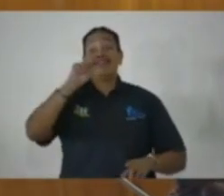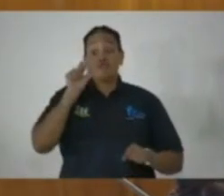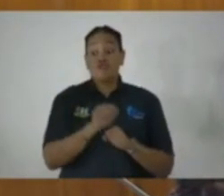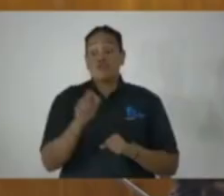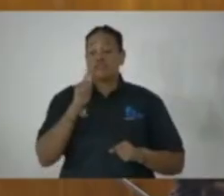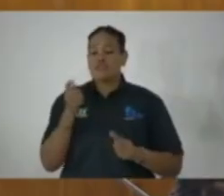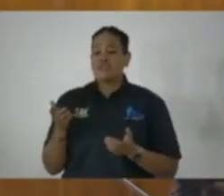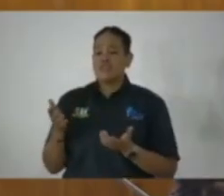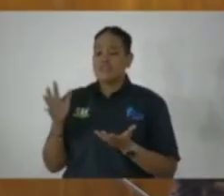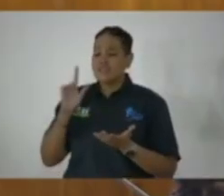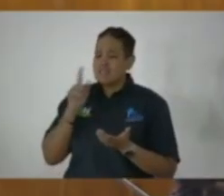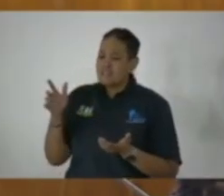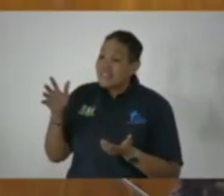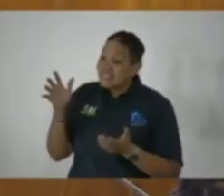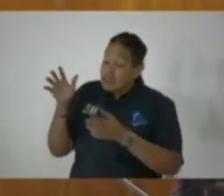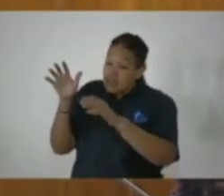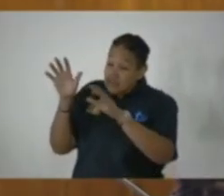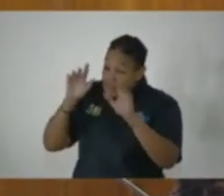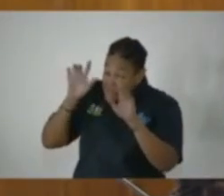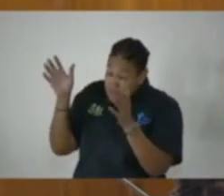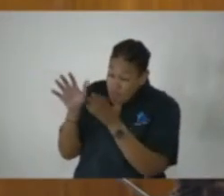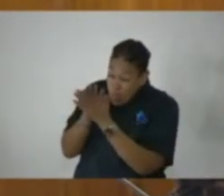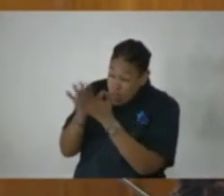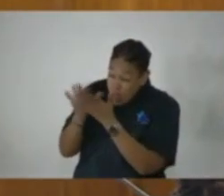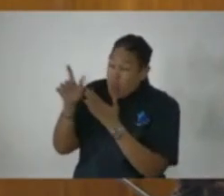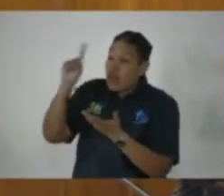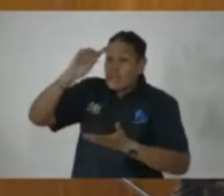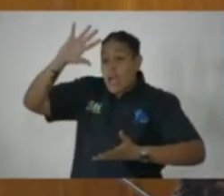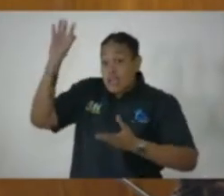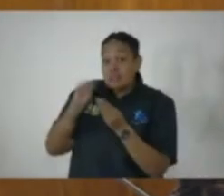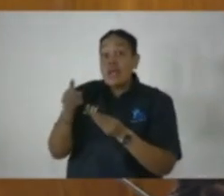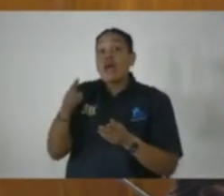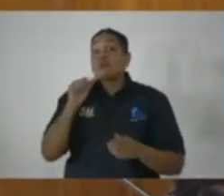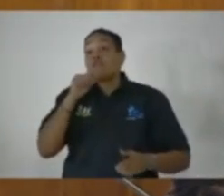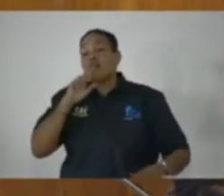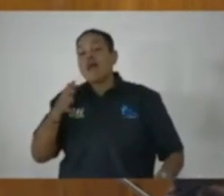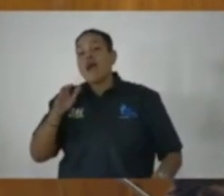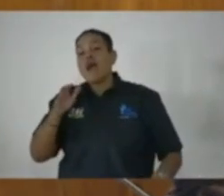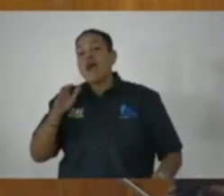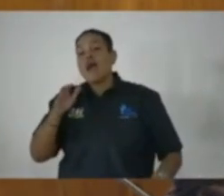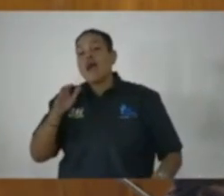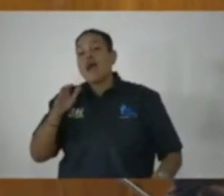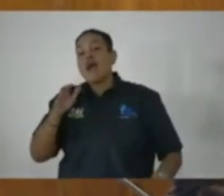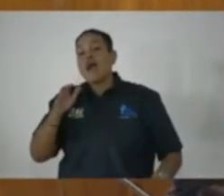disguises the suffering of the average individual who don't spend on the entire basket that exists.